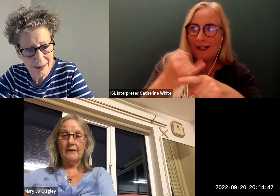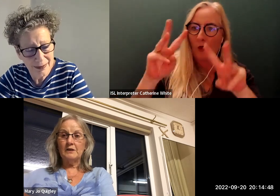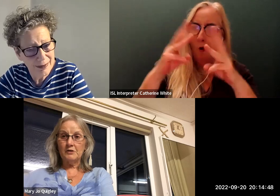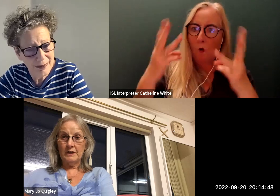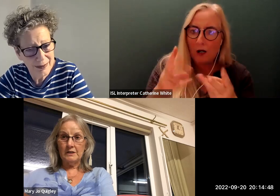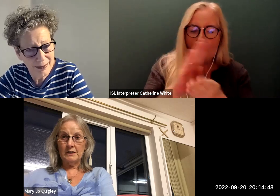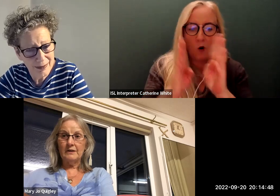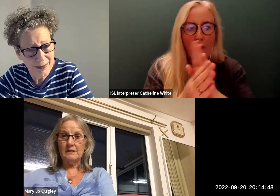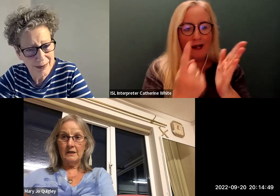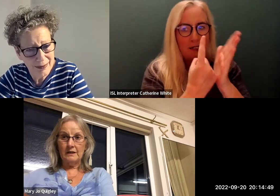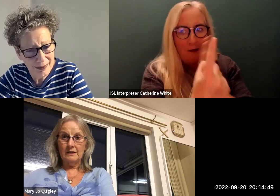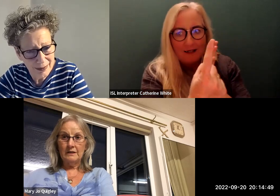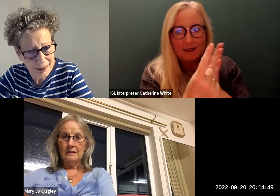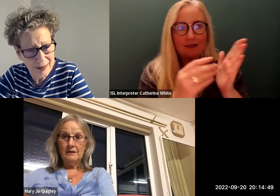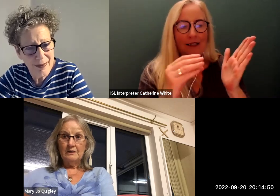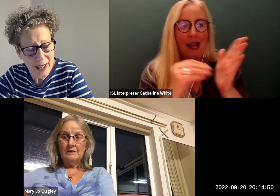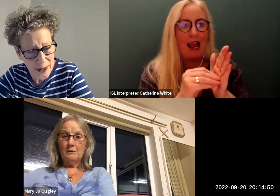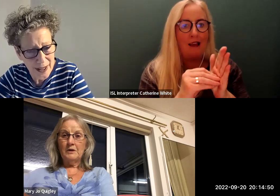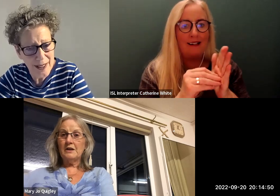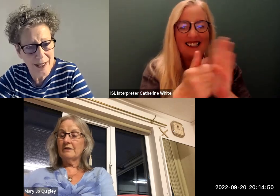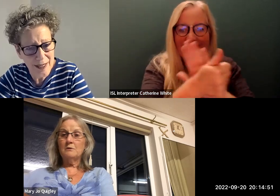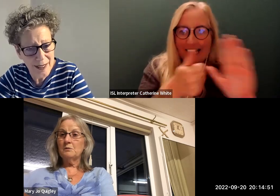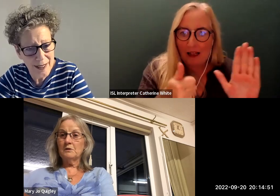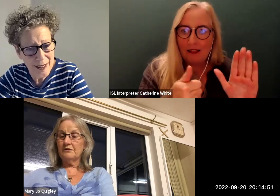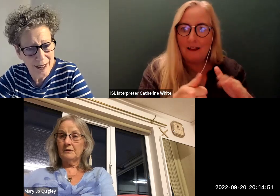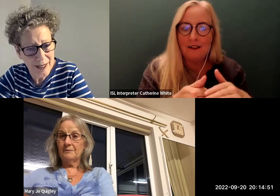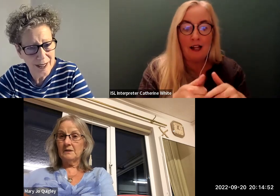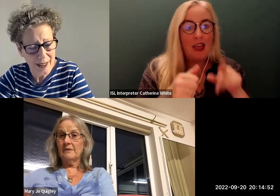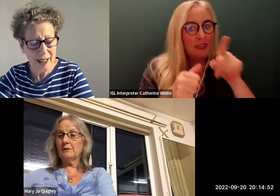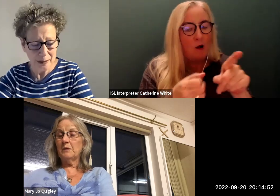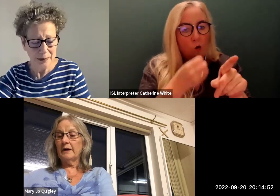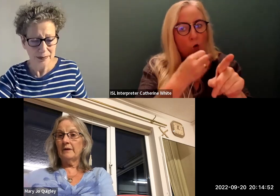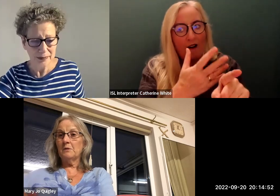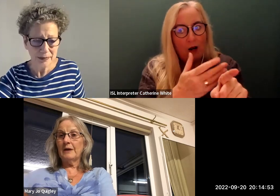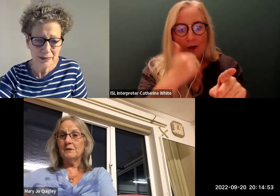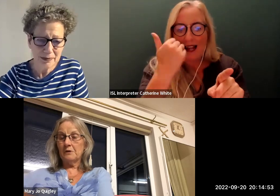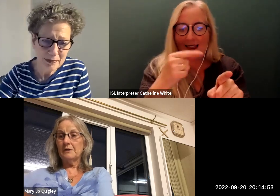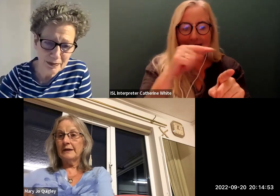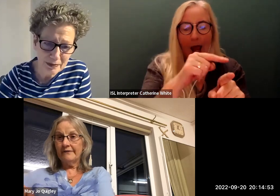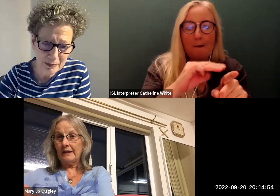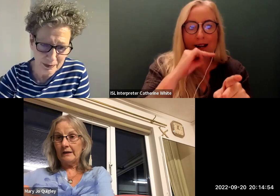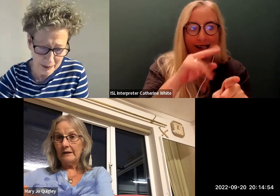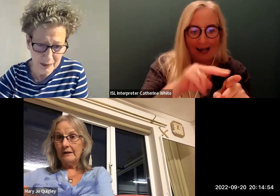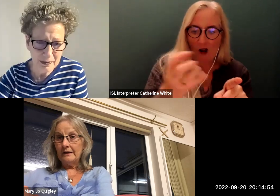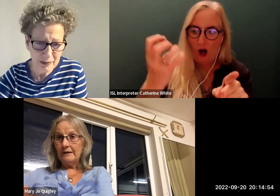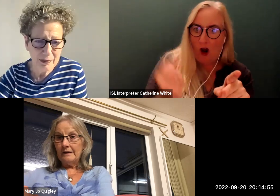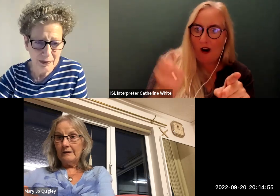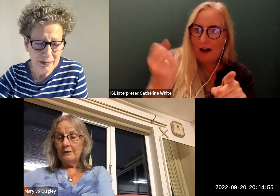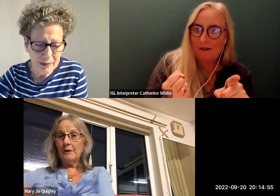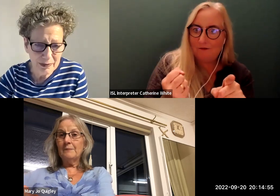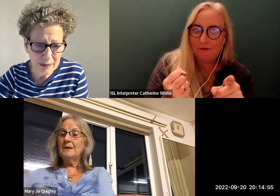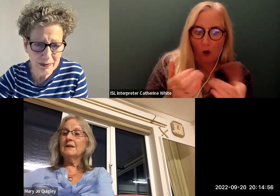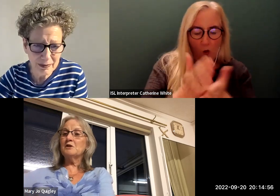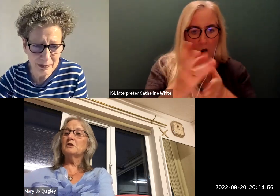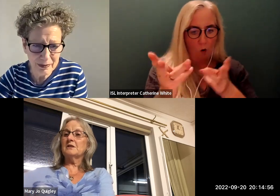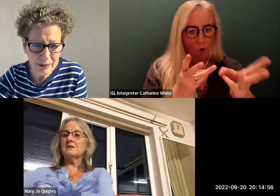and having a trade and having a skill, which I think was wonderful because in that way they were able to earn a living,